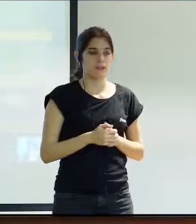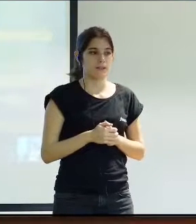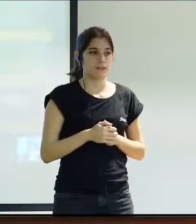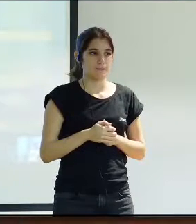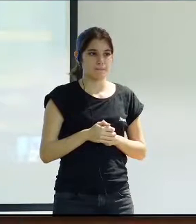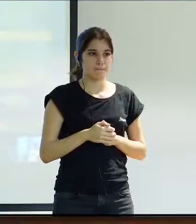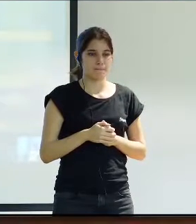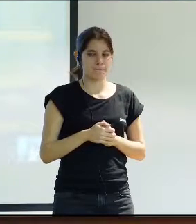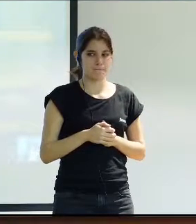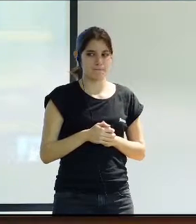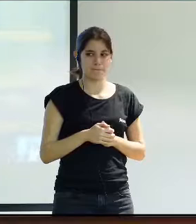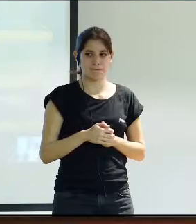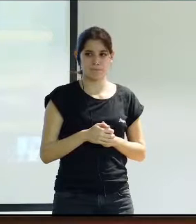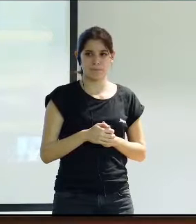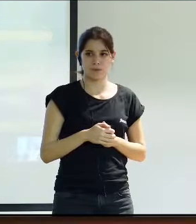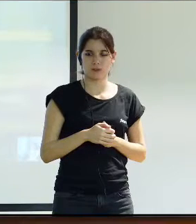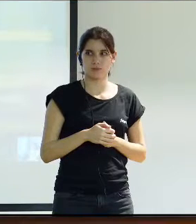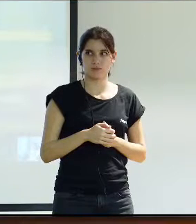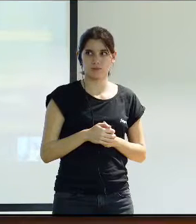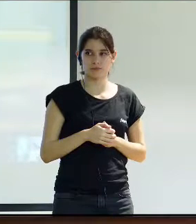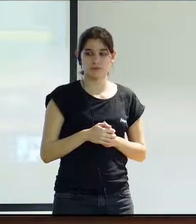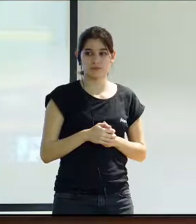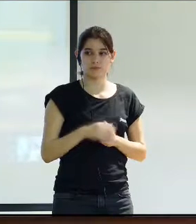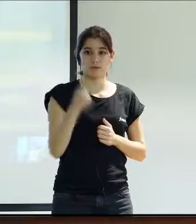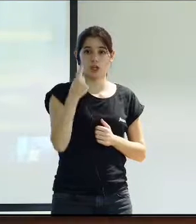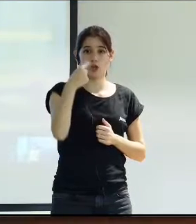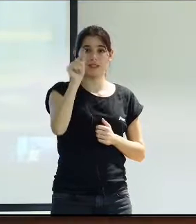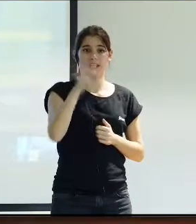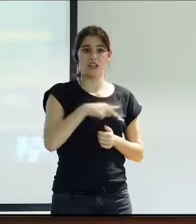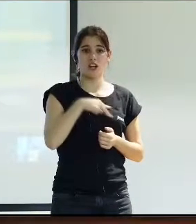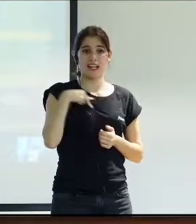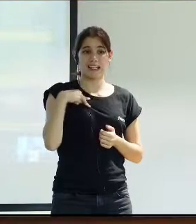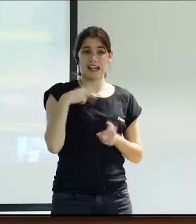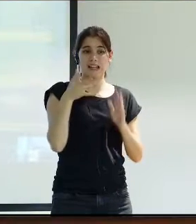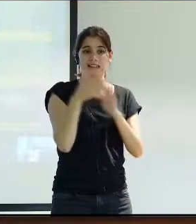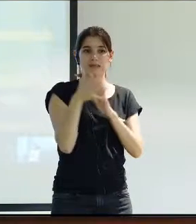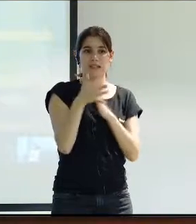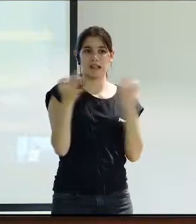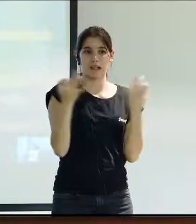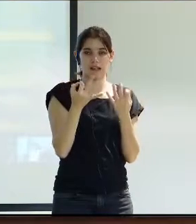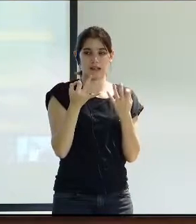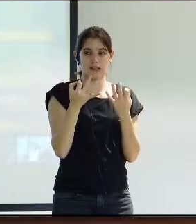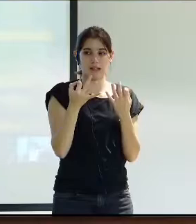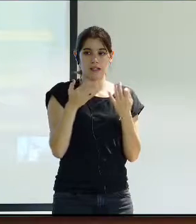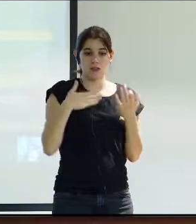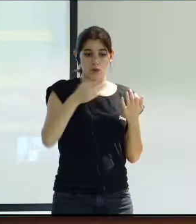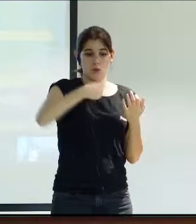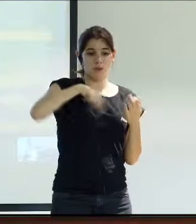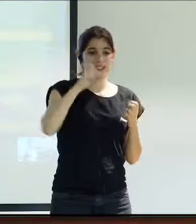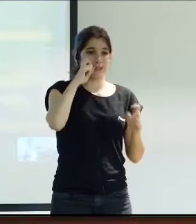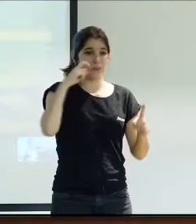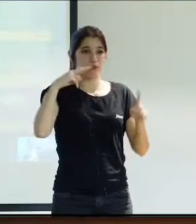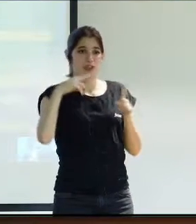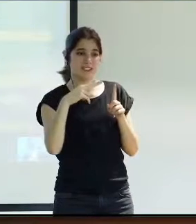general comment also explains how we see that parents' organizations can